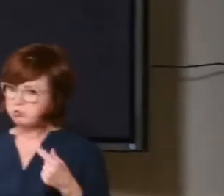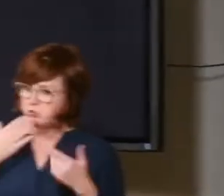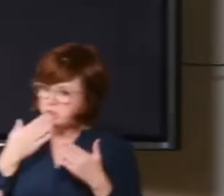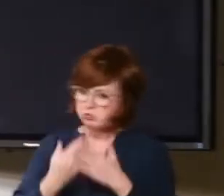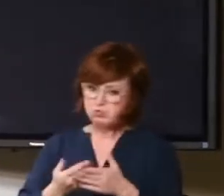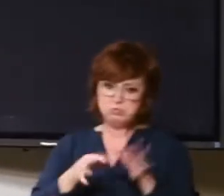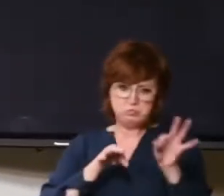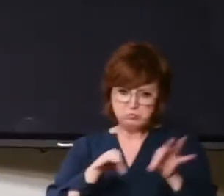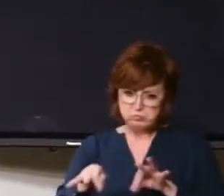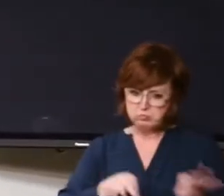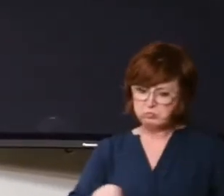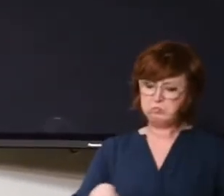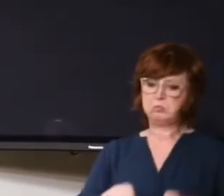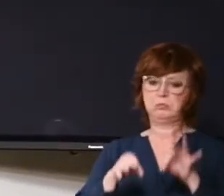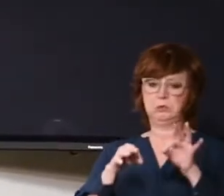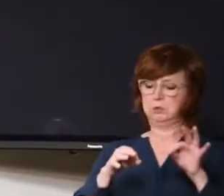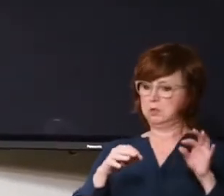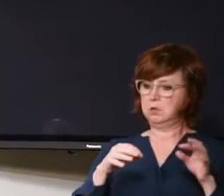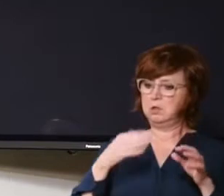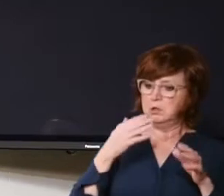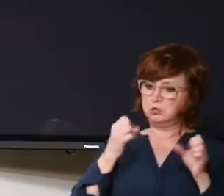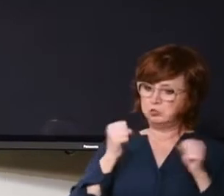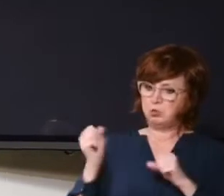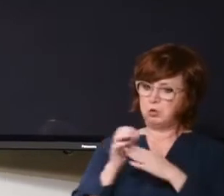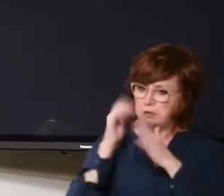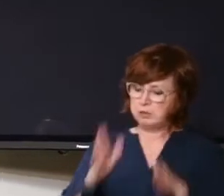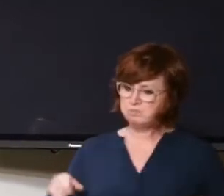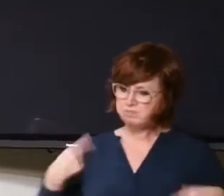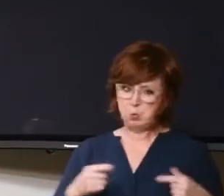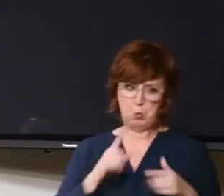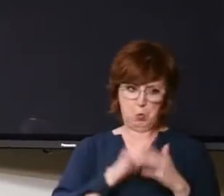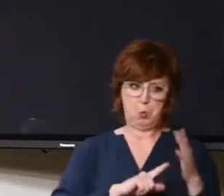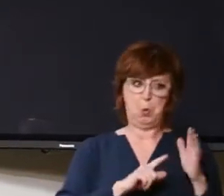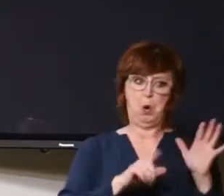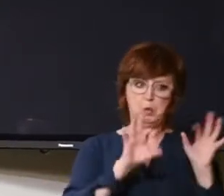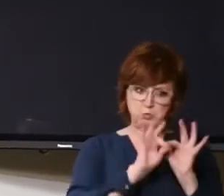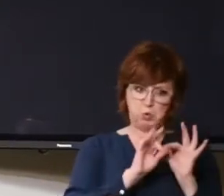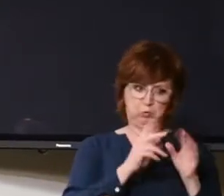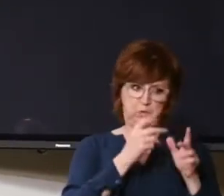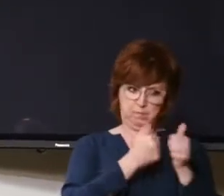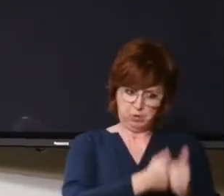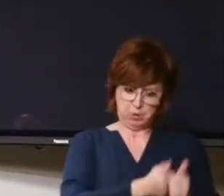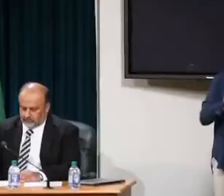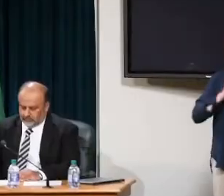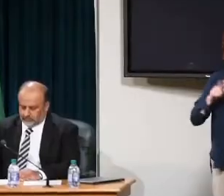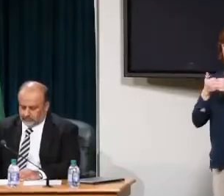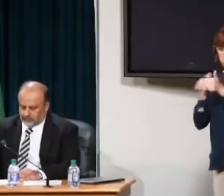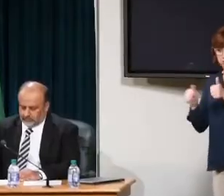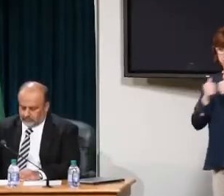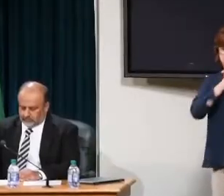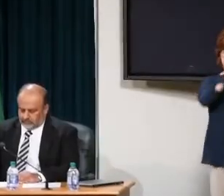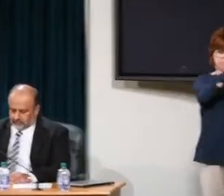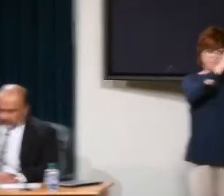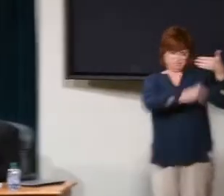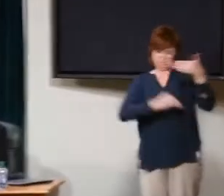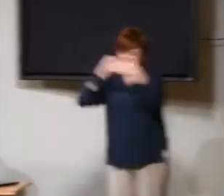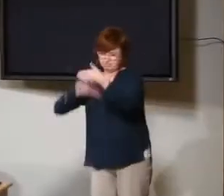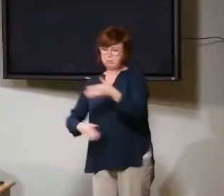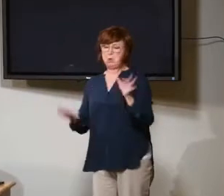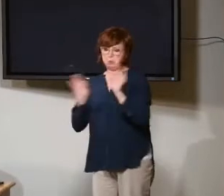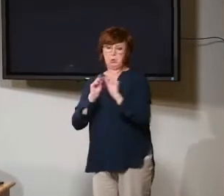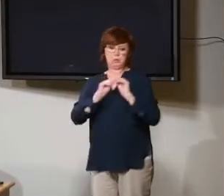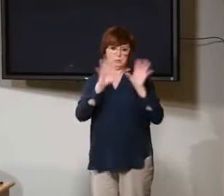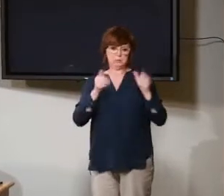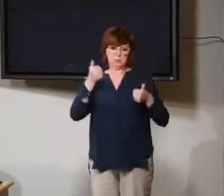doing during what is a very challenging time. Today, under the authority provided by the provincial state of emergency, I